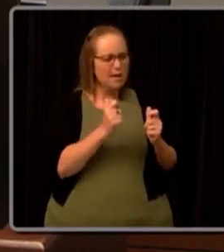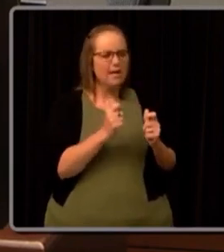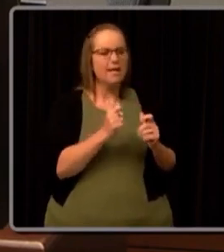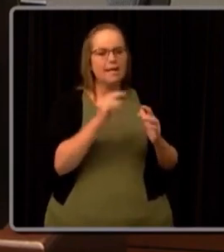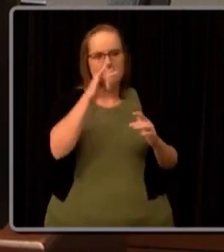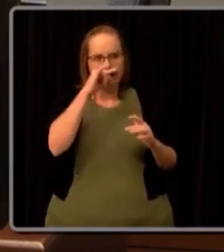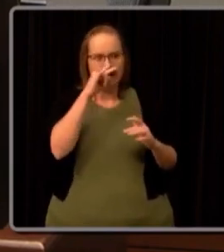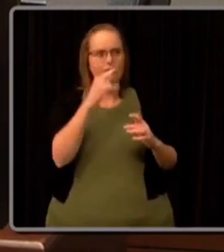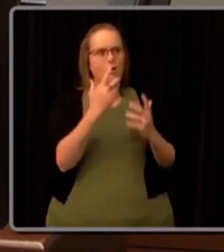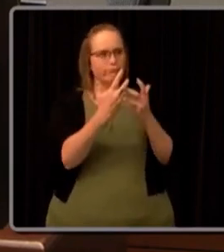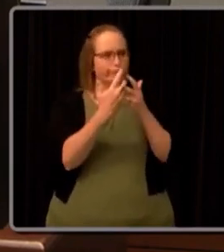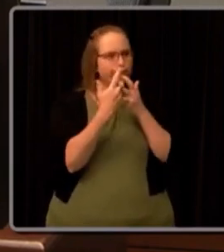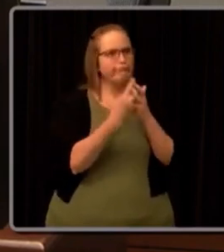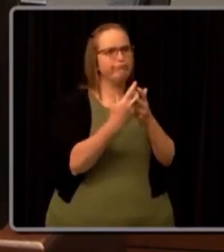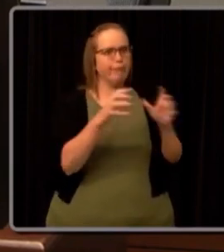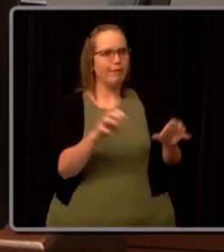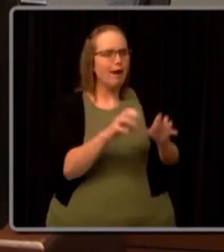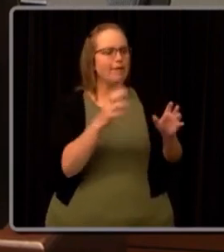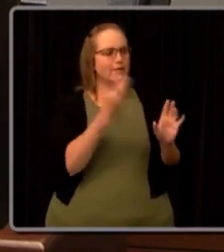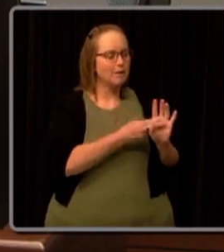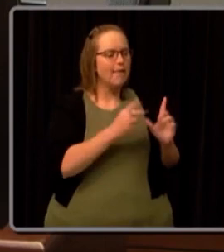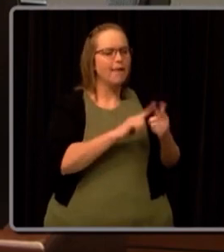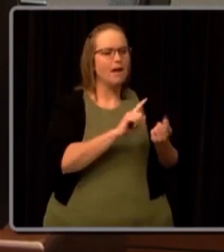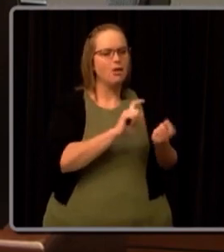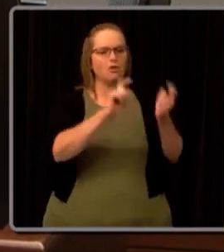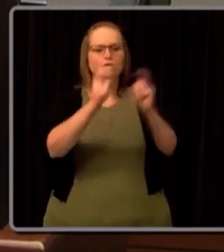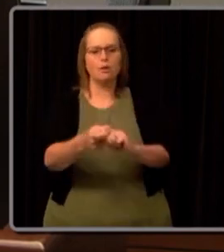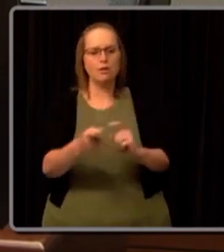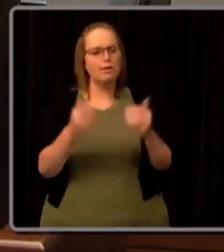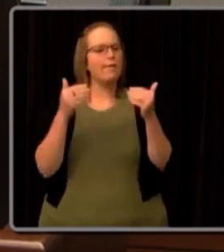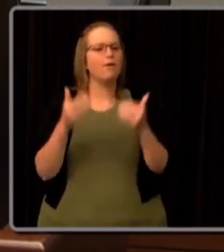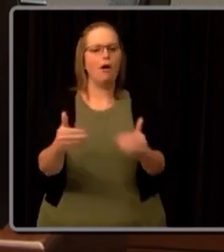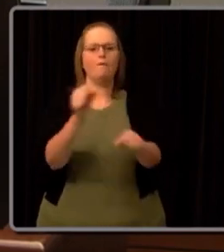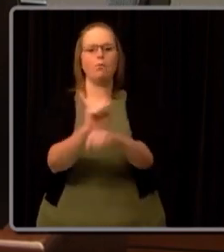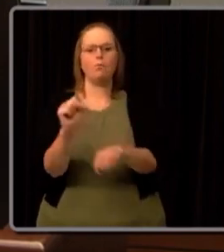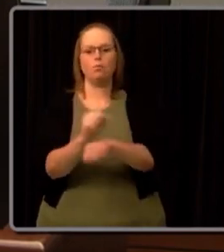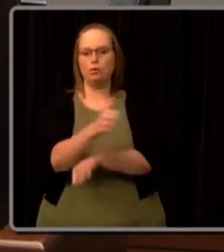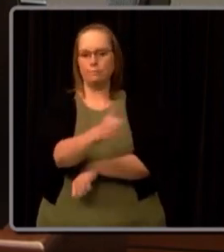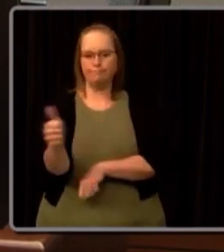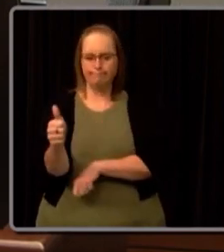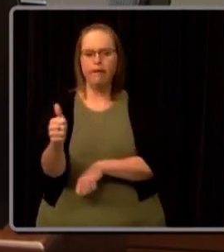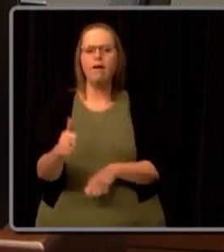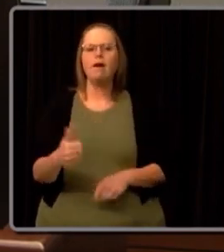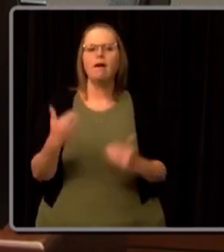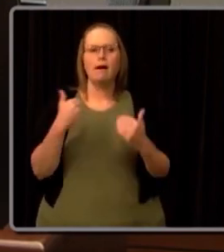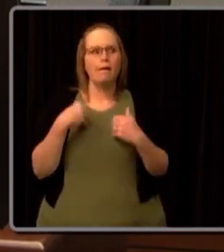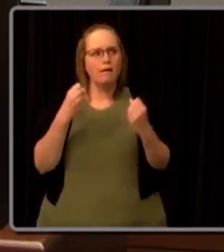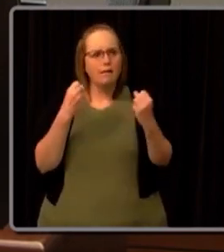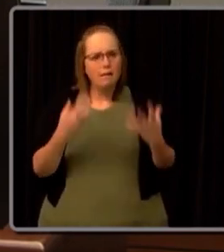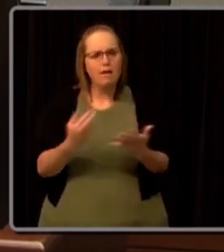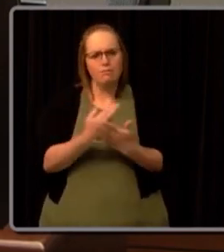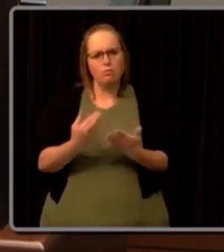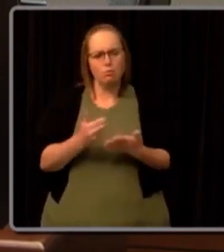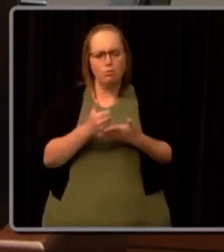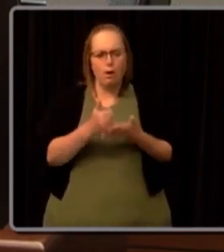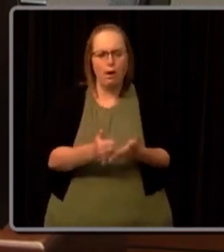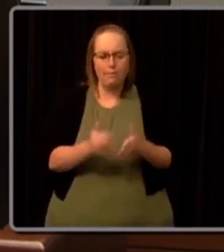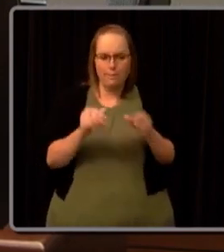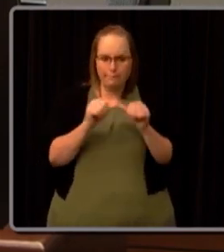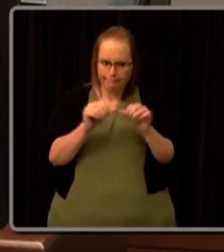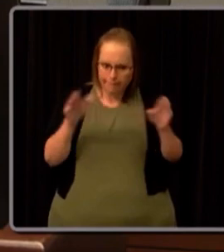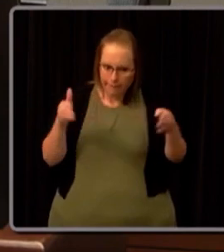and participating, and then it switches and they're often working, and they have lots of resources to help them stay focused and